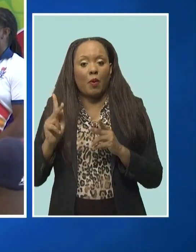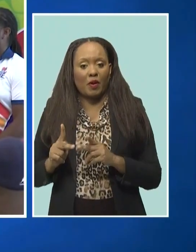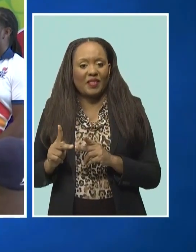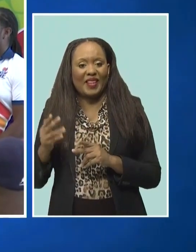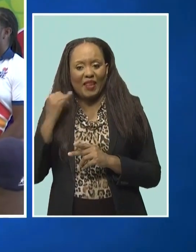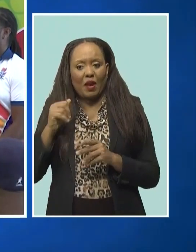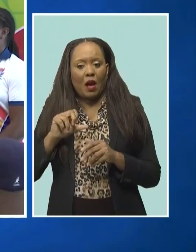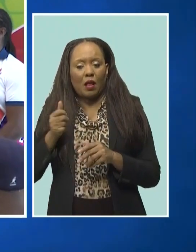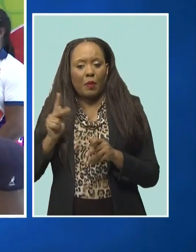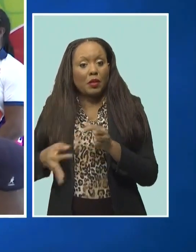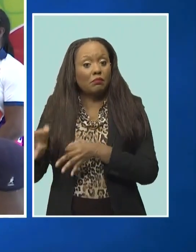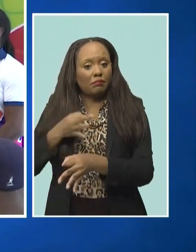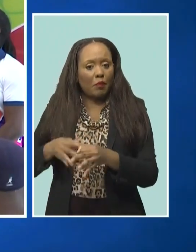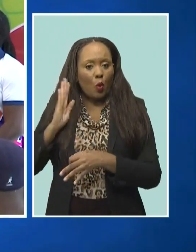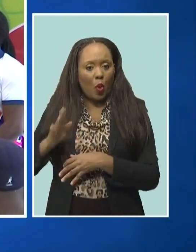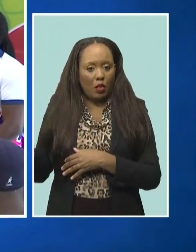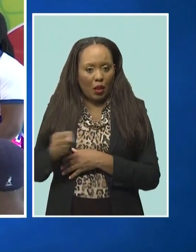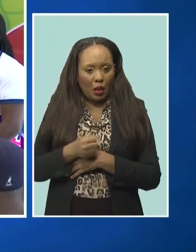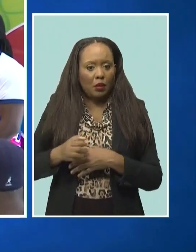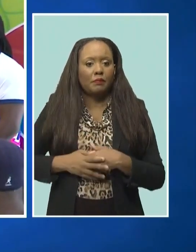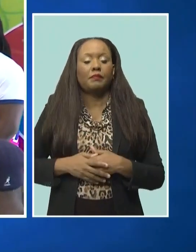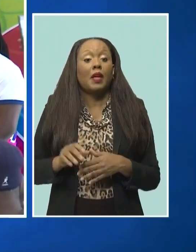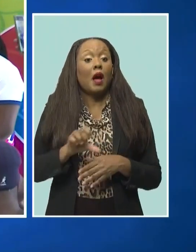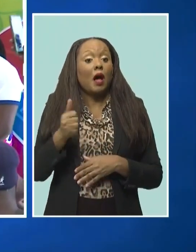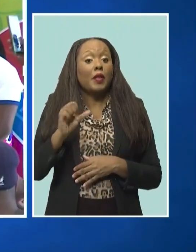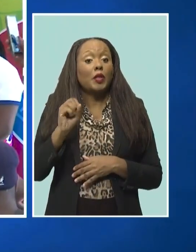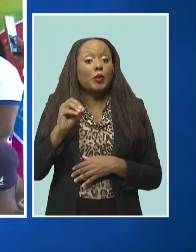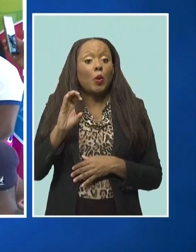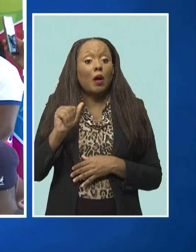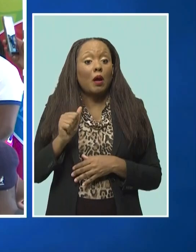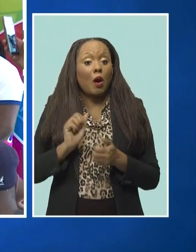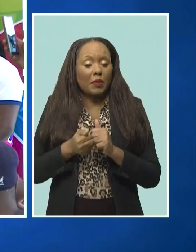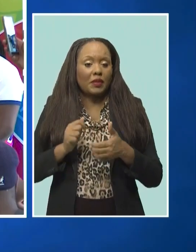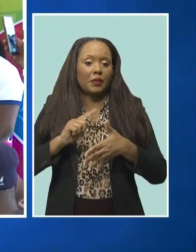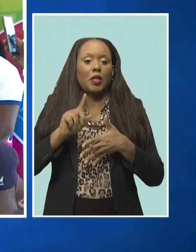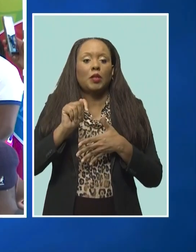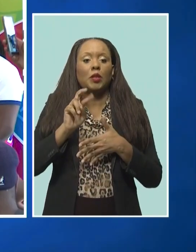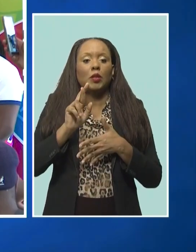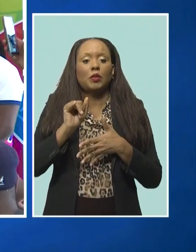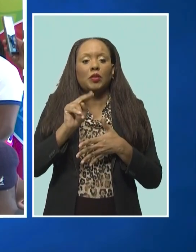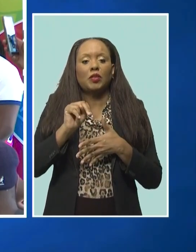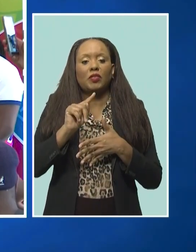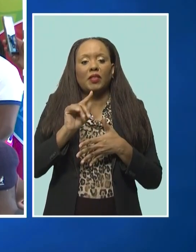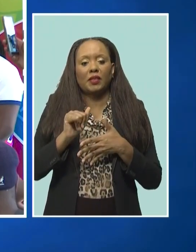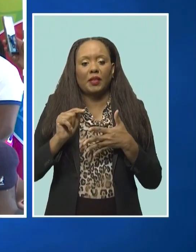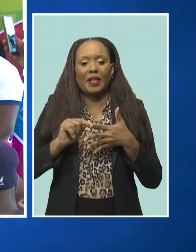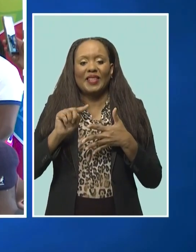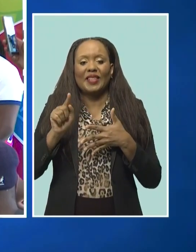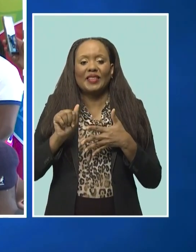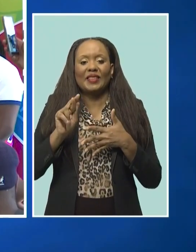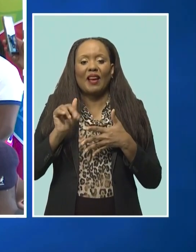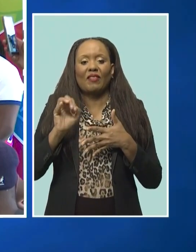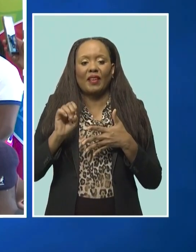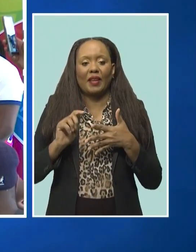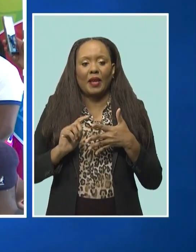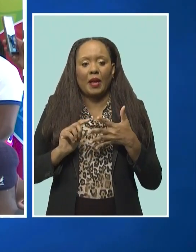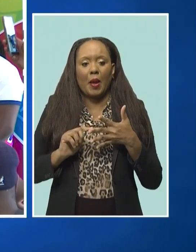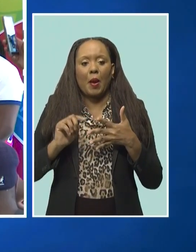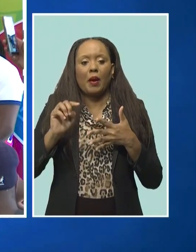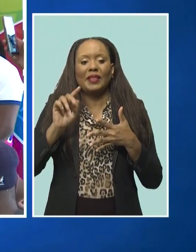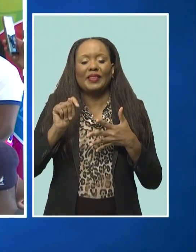they started operation in 2020 and now have about 260 registered taxi drivers under the brand using